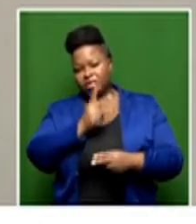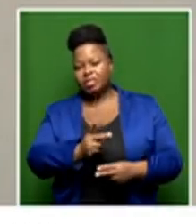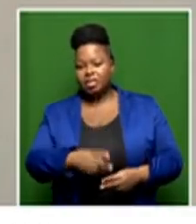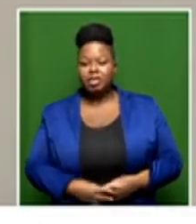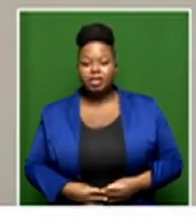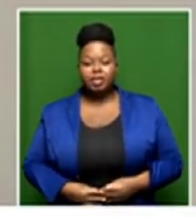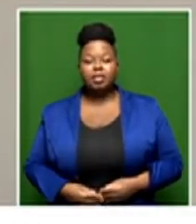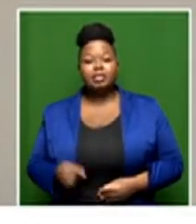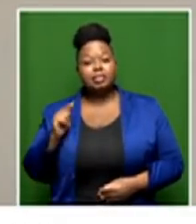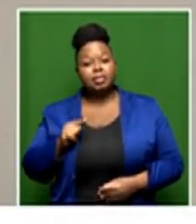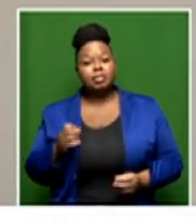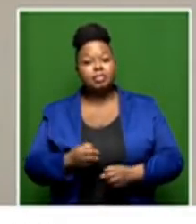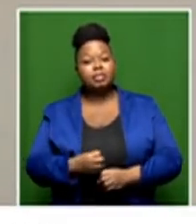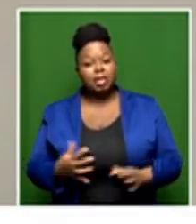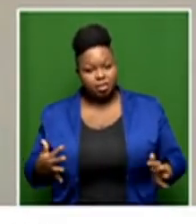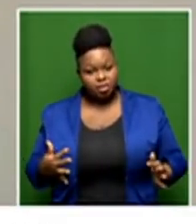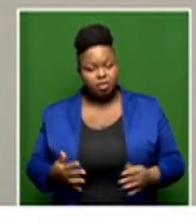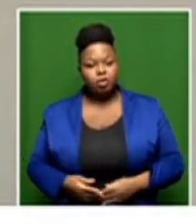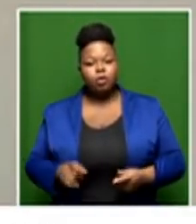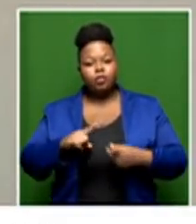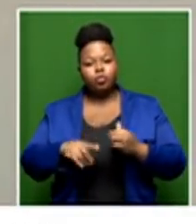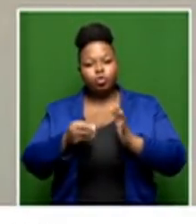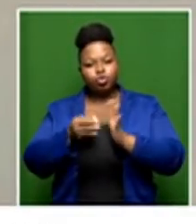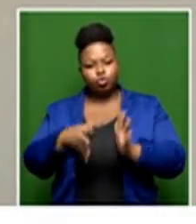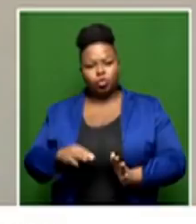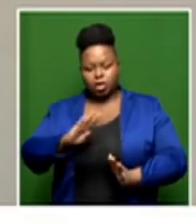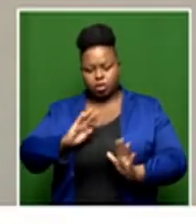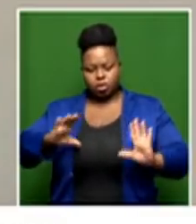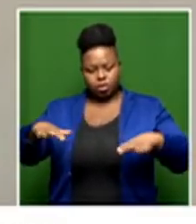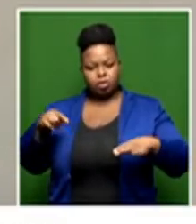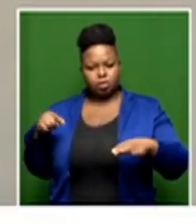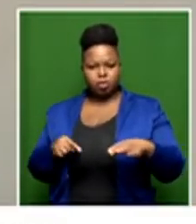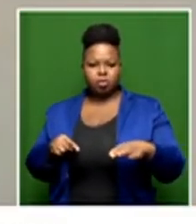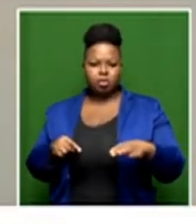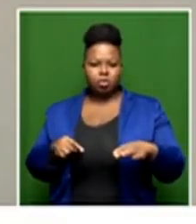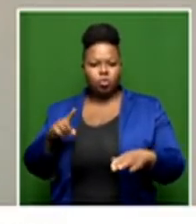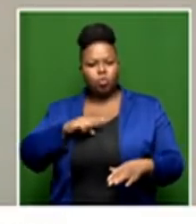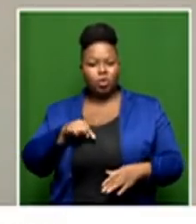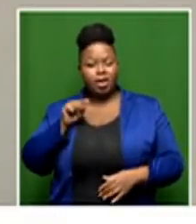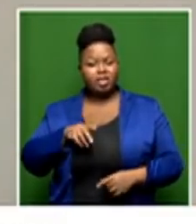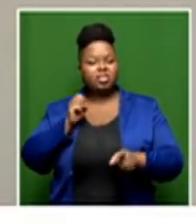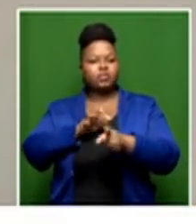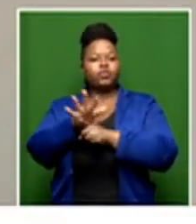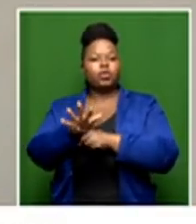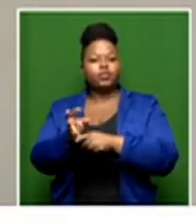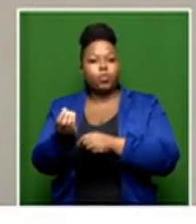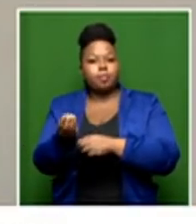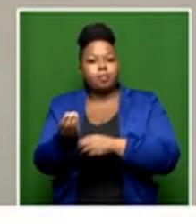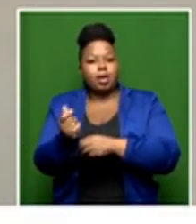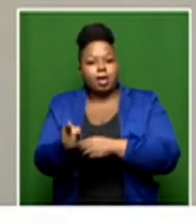this starts even among student bodies, where such an influence of